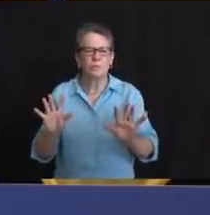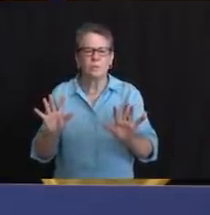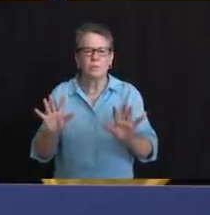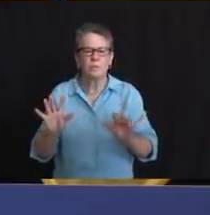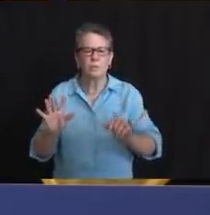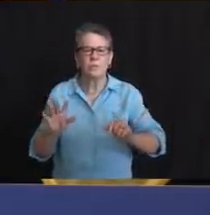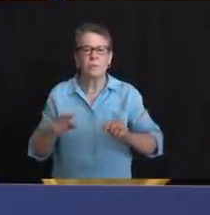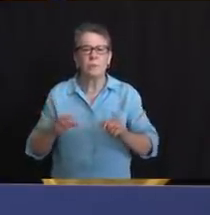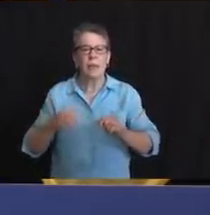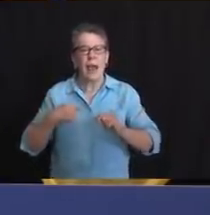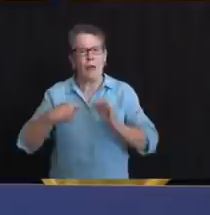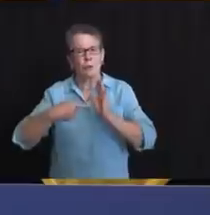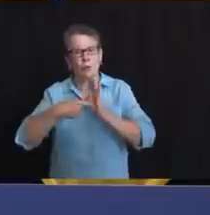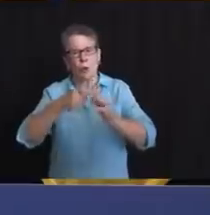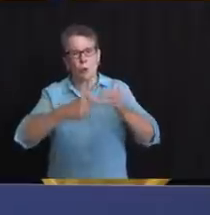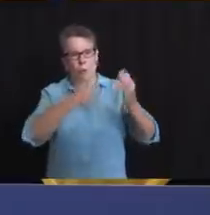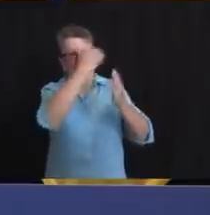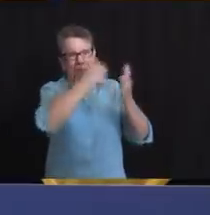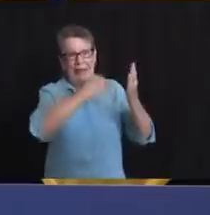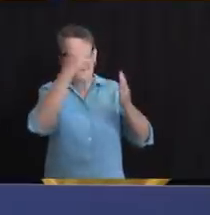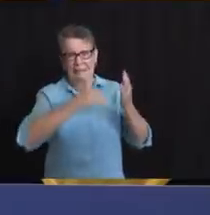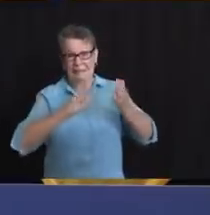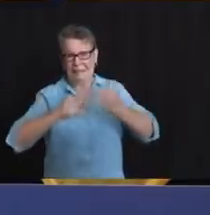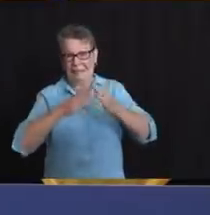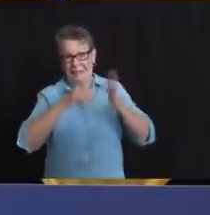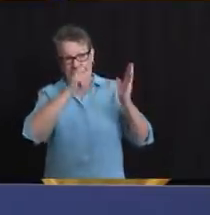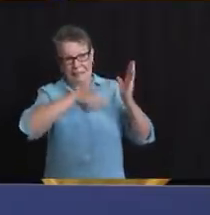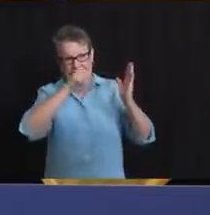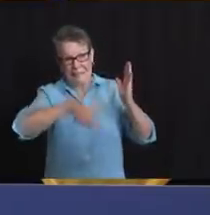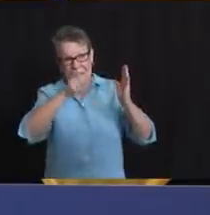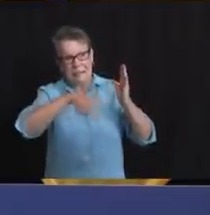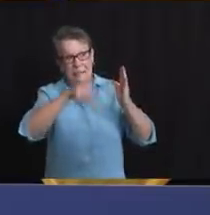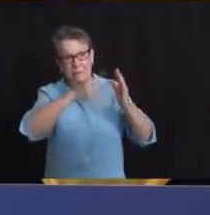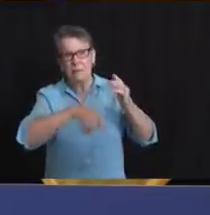Camden, Trenton, Bayonne, Jersey City, Passaic,